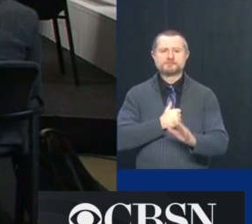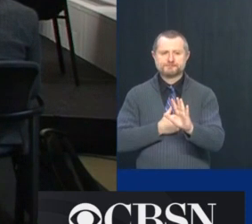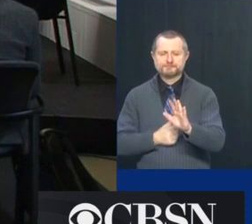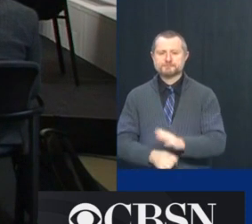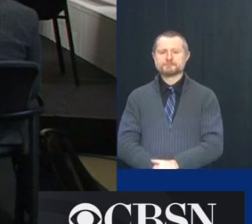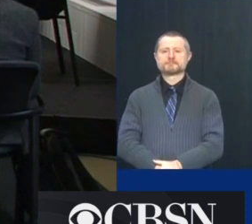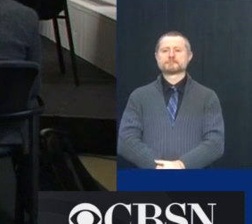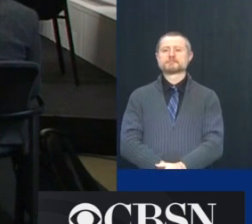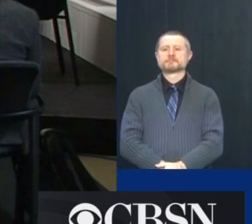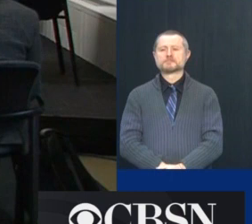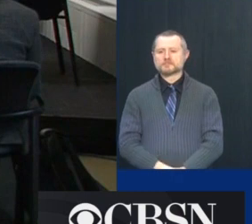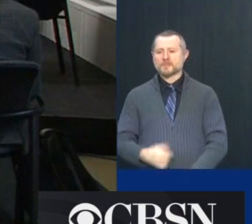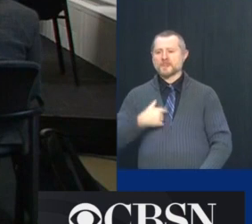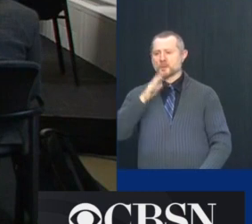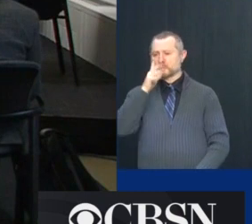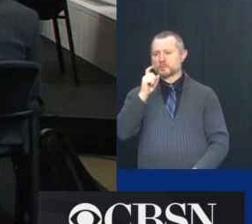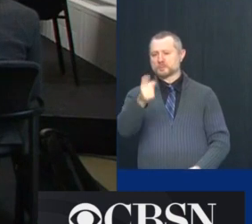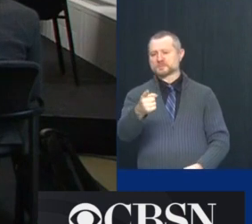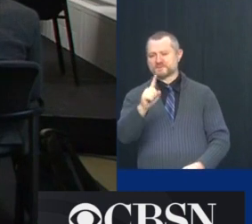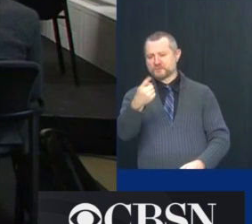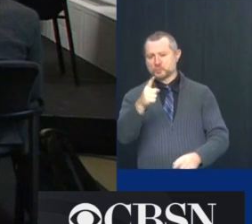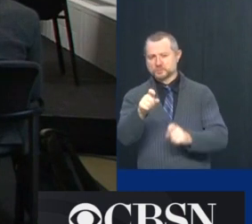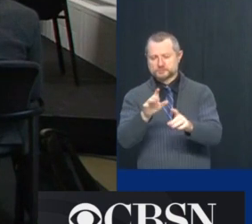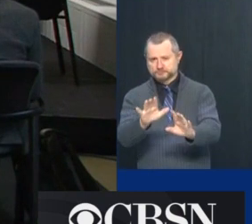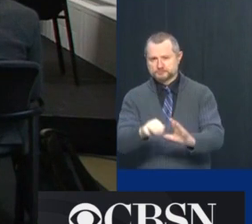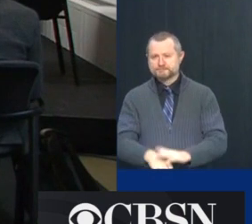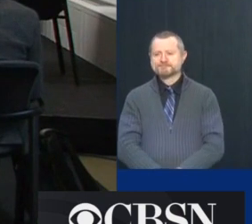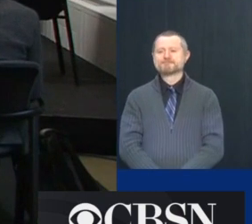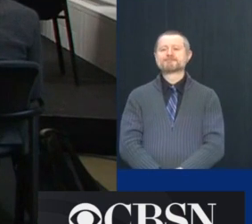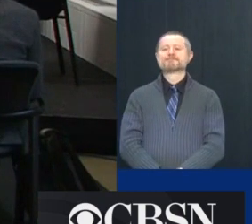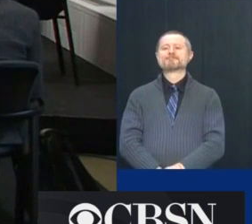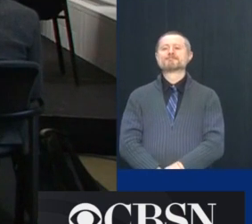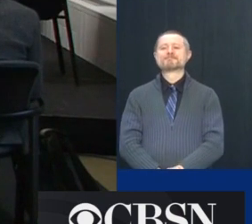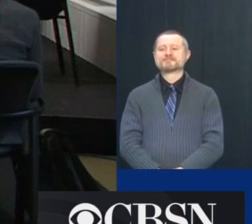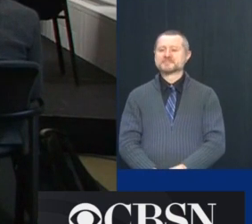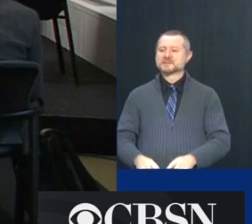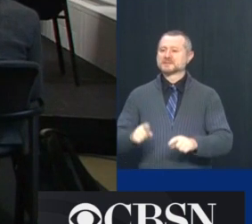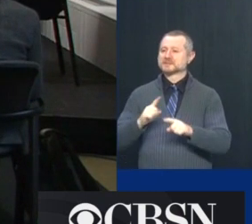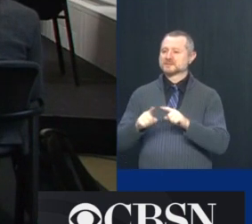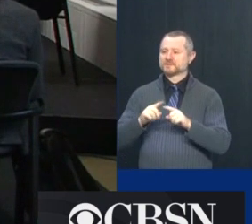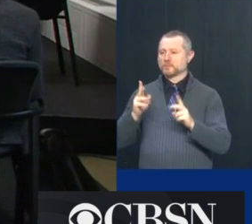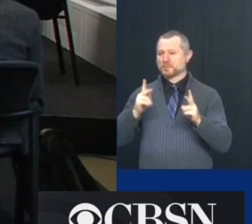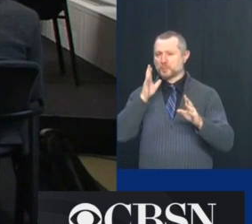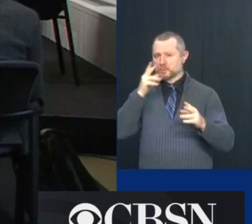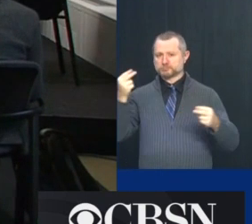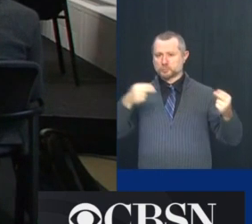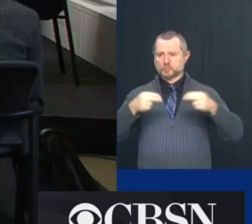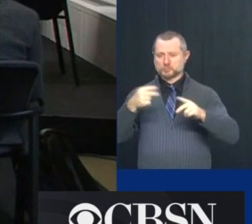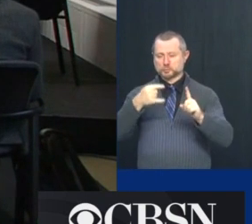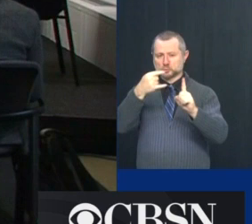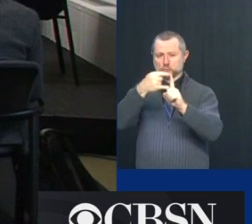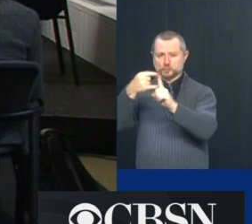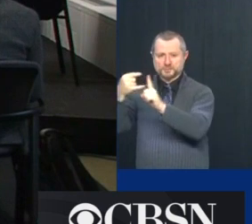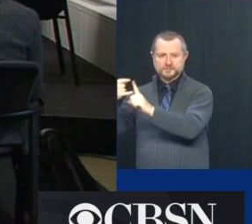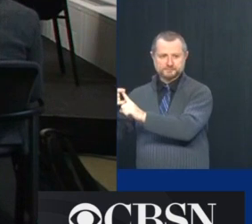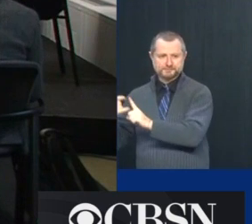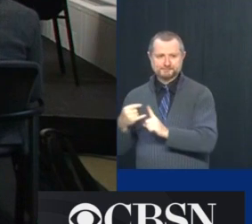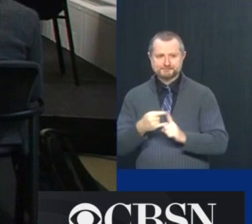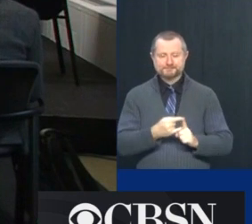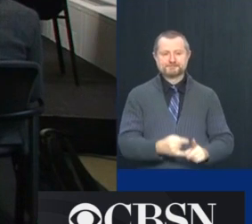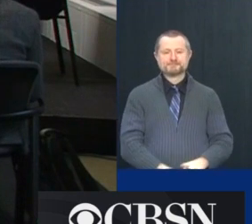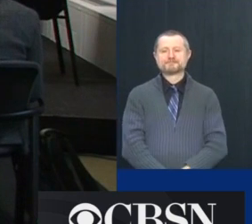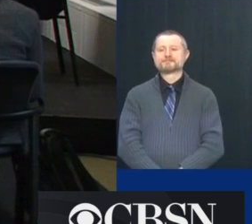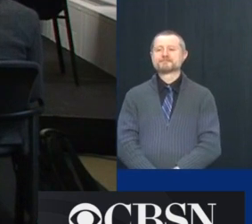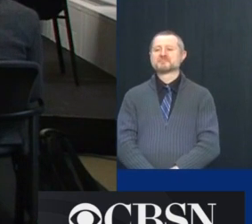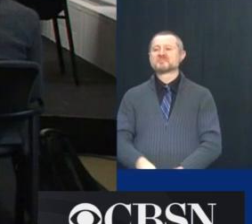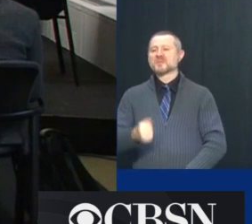You still get the first question. But we have a number of guests who are with us on the Zoom call, and we're going to hear from a couple